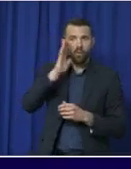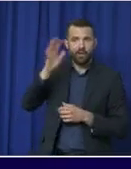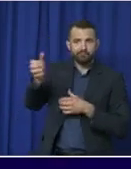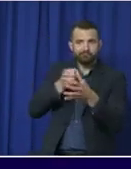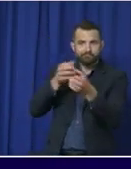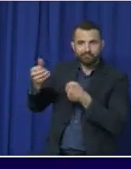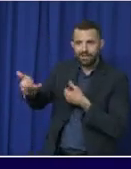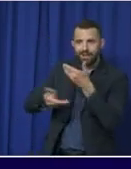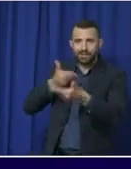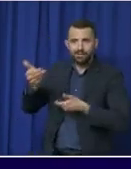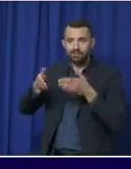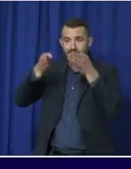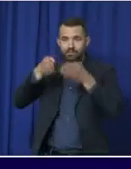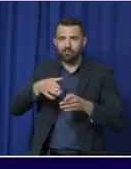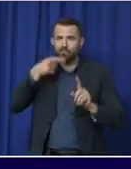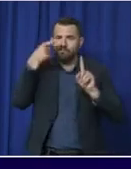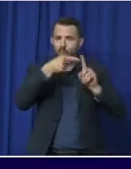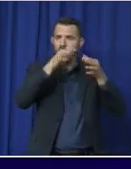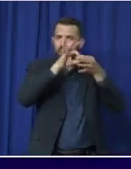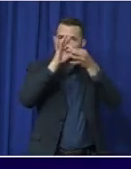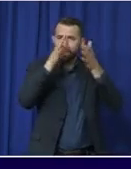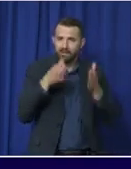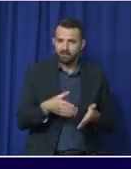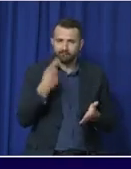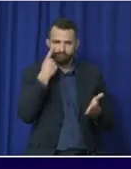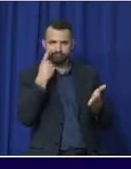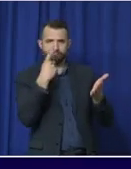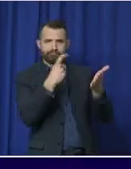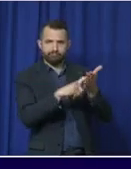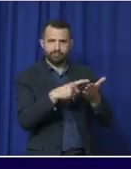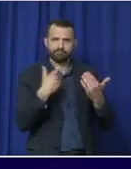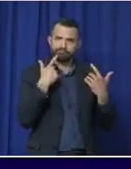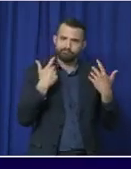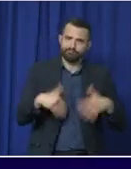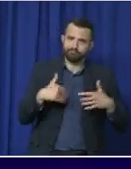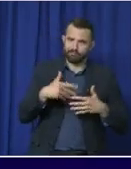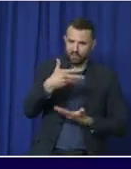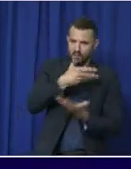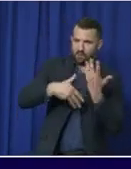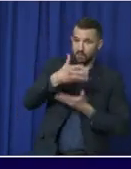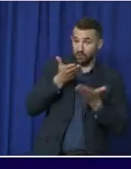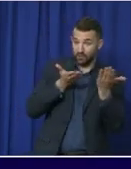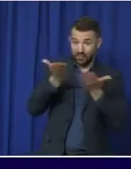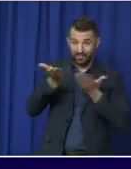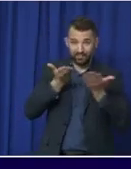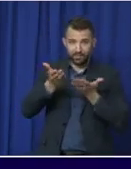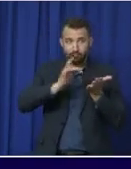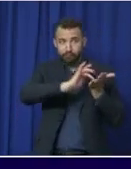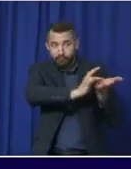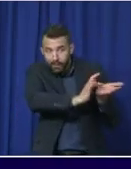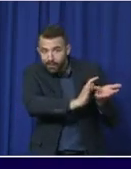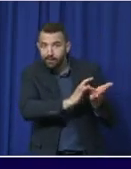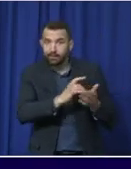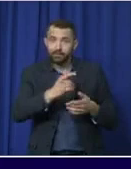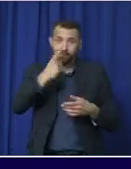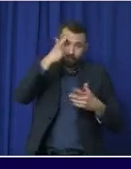in recognition that social services are often as important as medical and public health services for people with COVID-19.